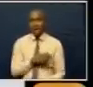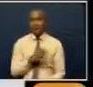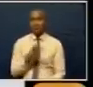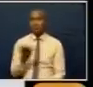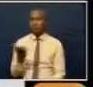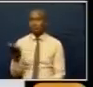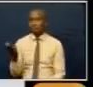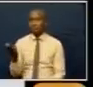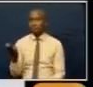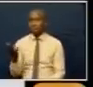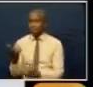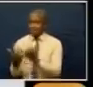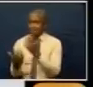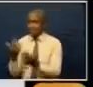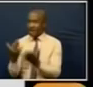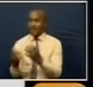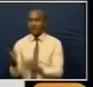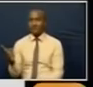close to a fire after that.